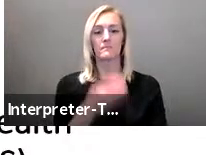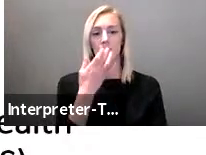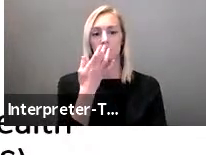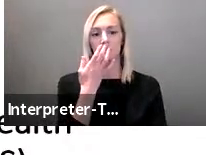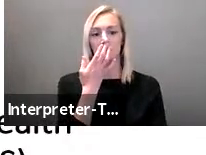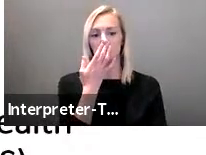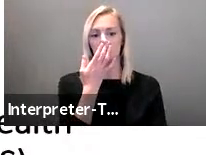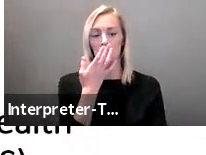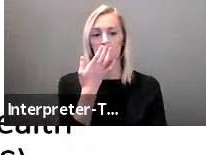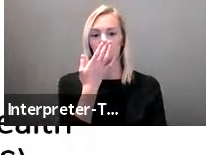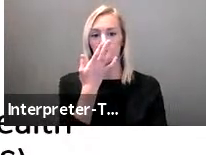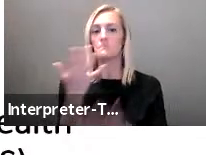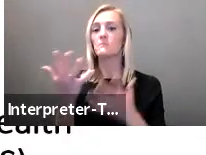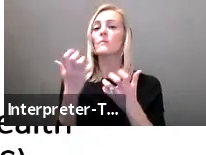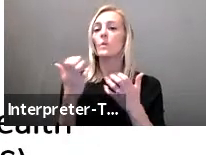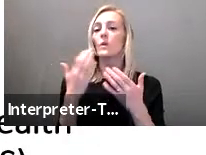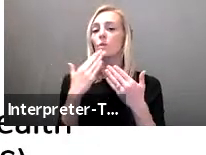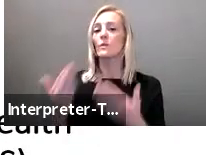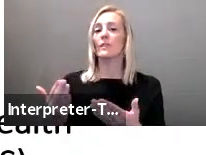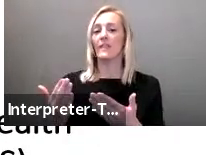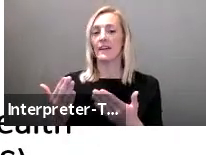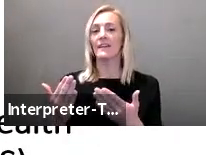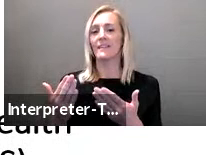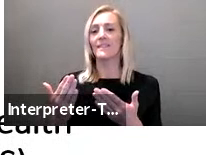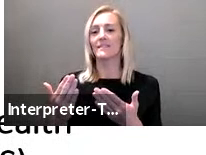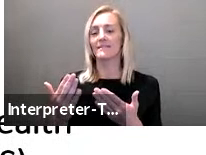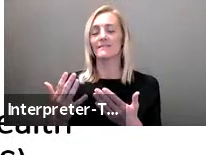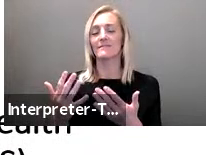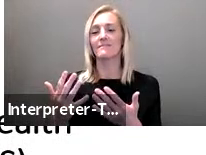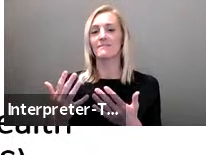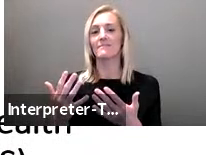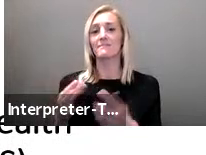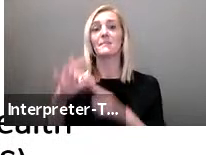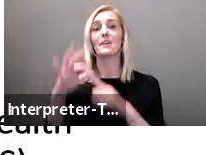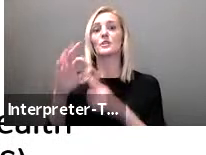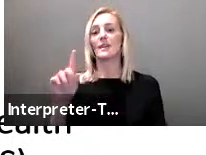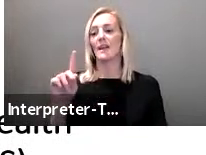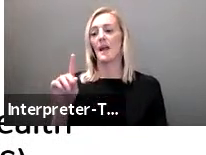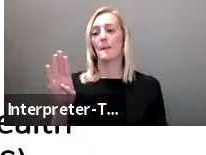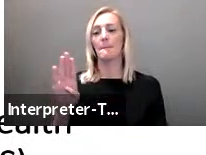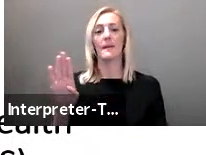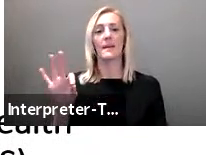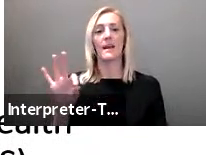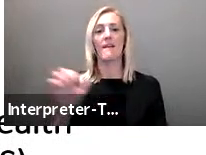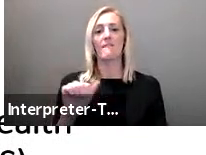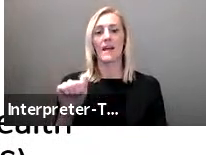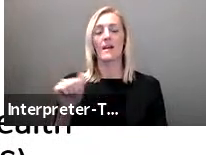So I want to thank especially my KBFA Community Outreach